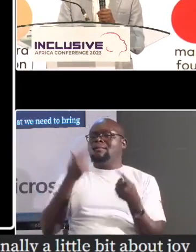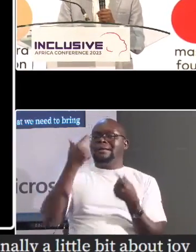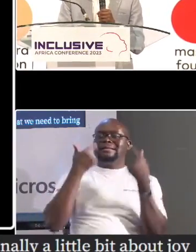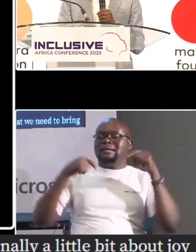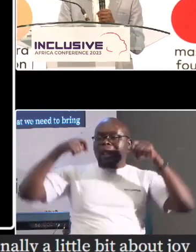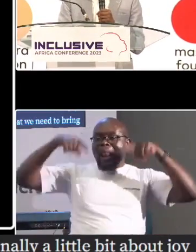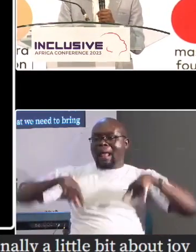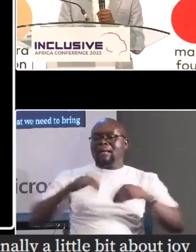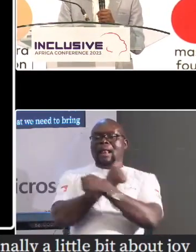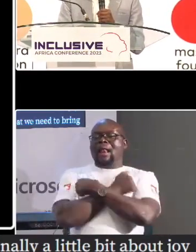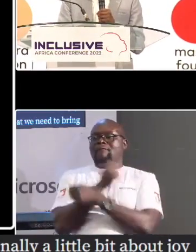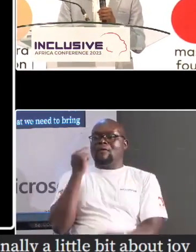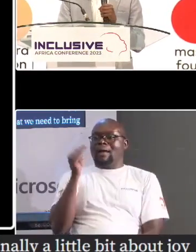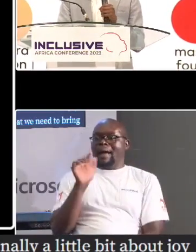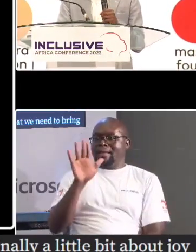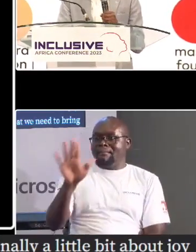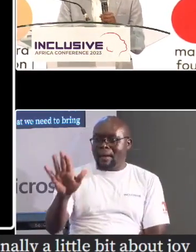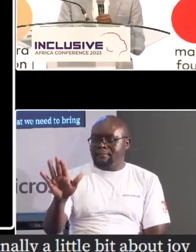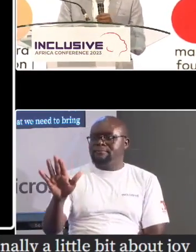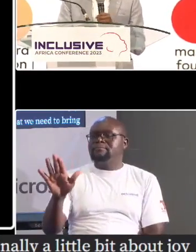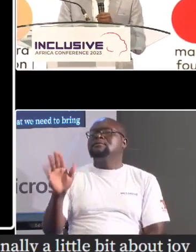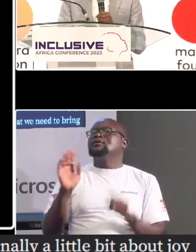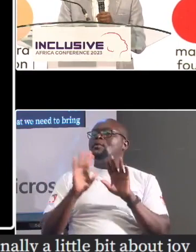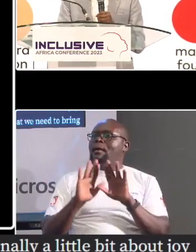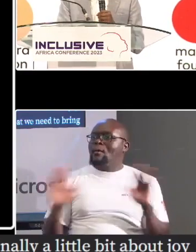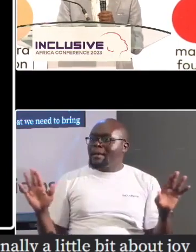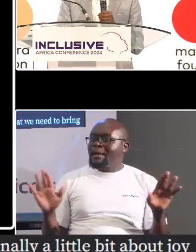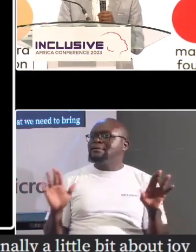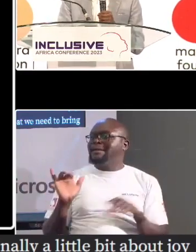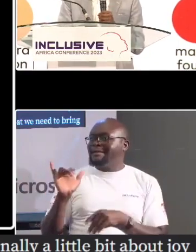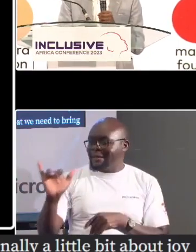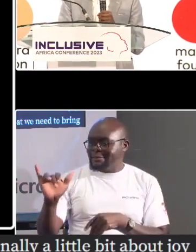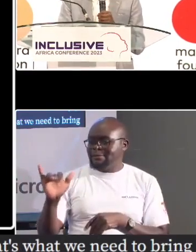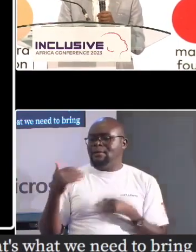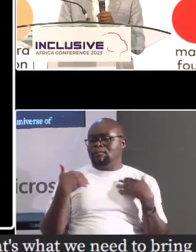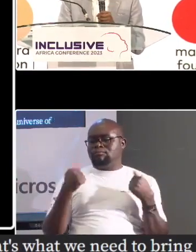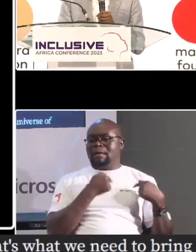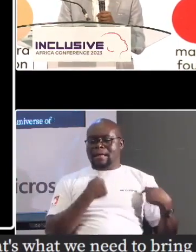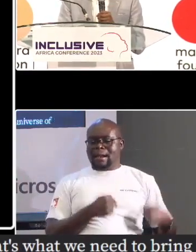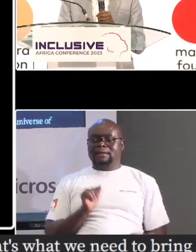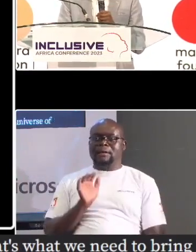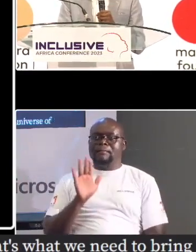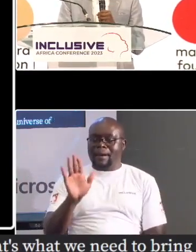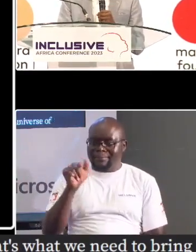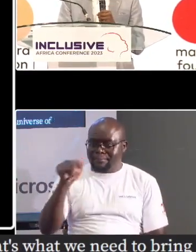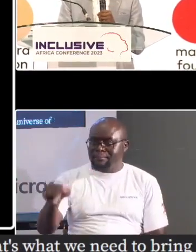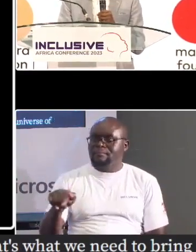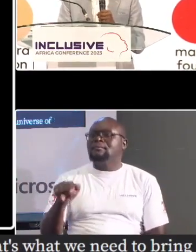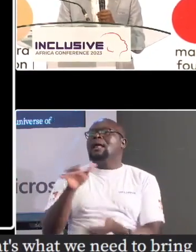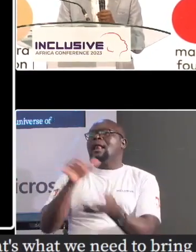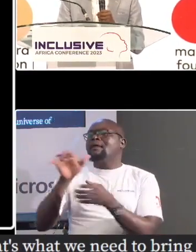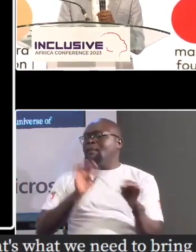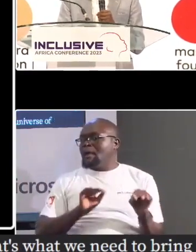flow love from your eyes to the quiet that holds strength in your heart. It is laughter that